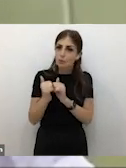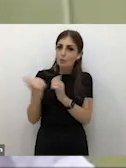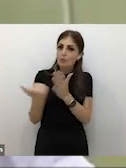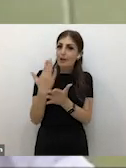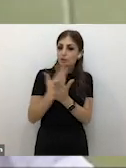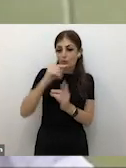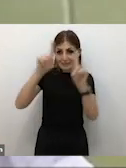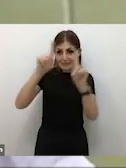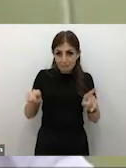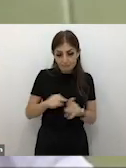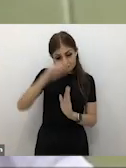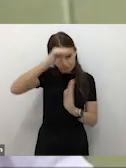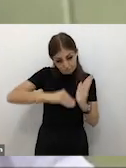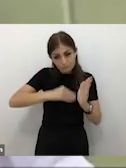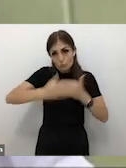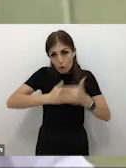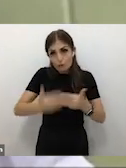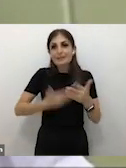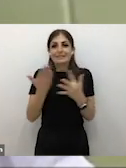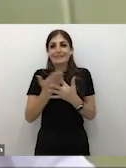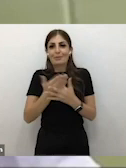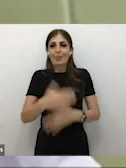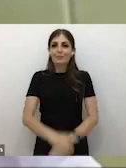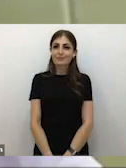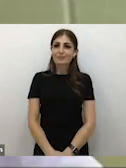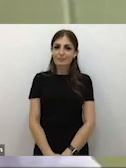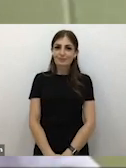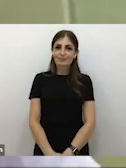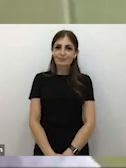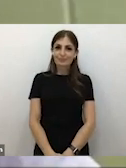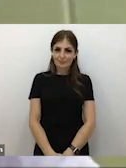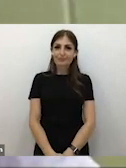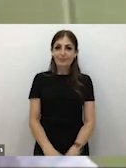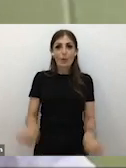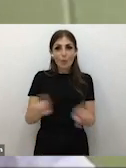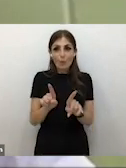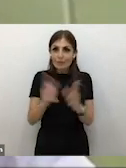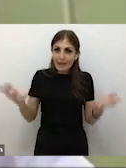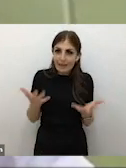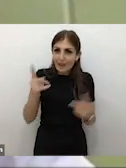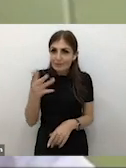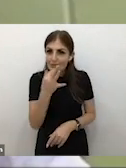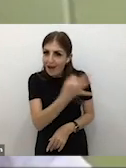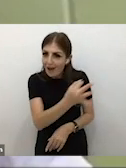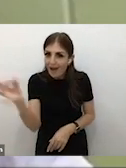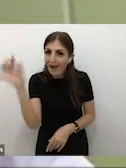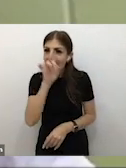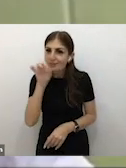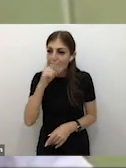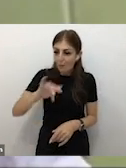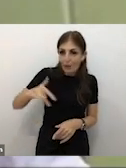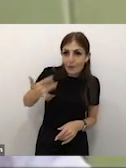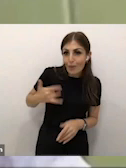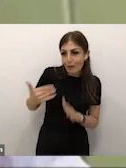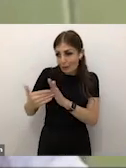application process as accessible as it can be. We also encourage you to ask the people around you for help writing and